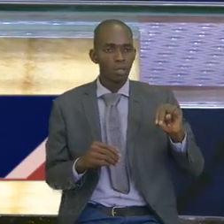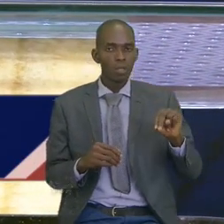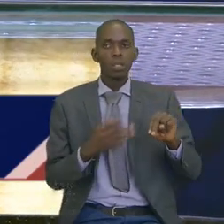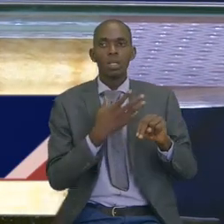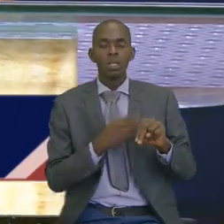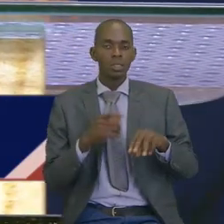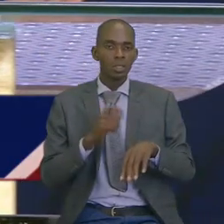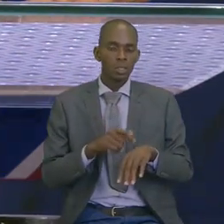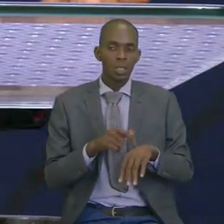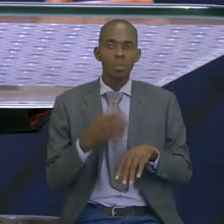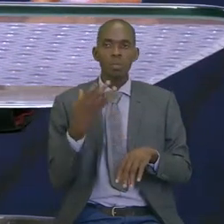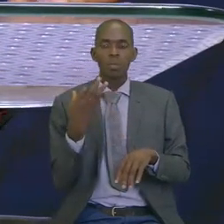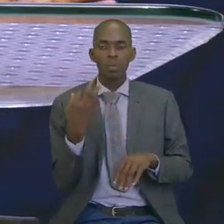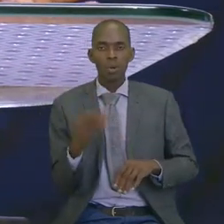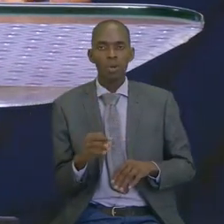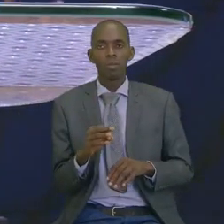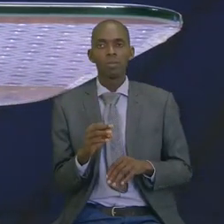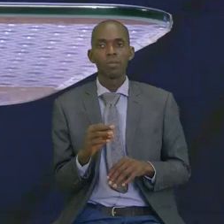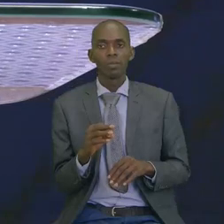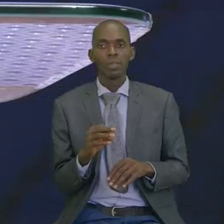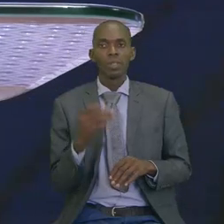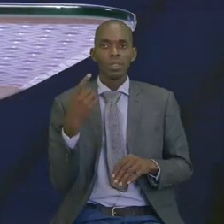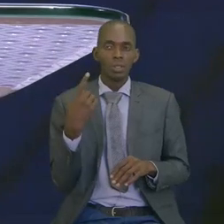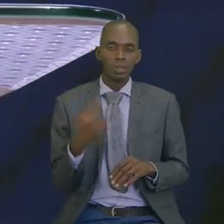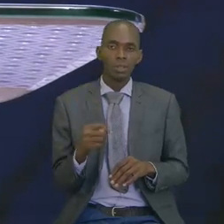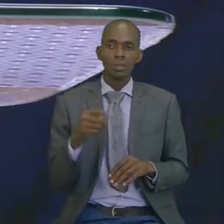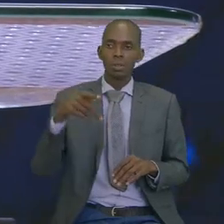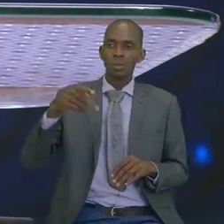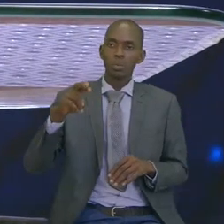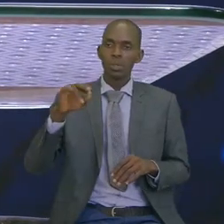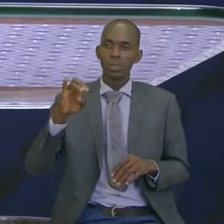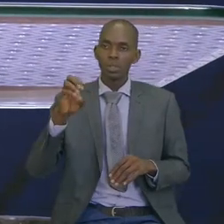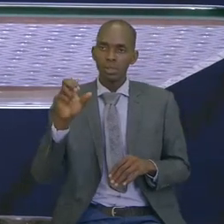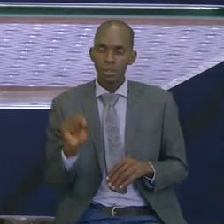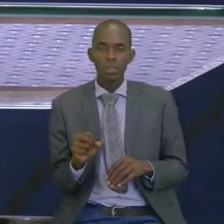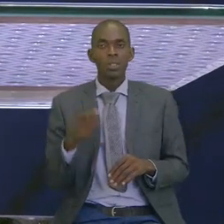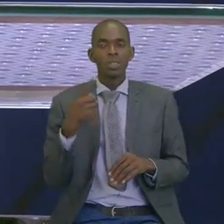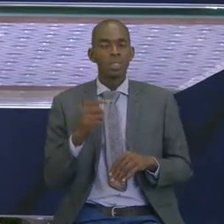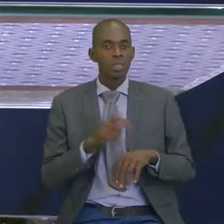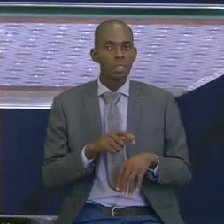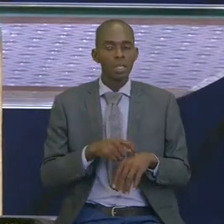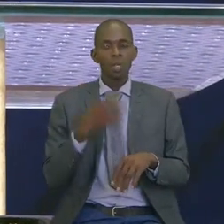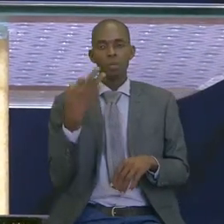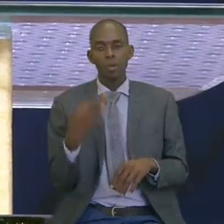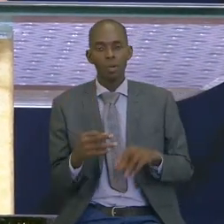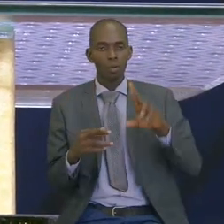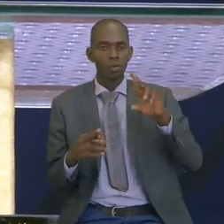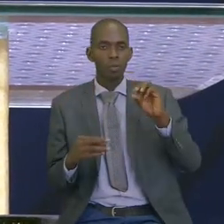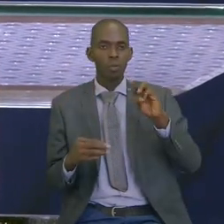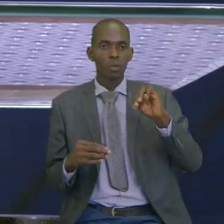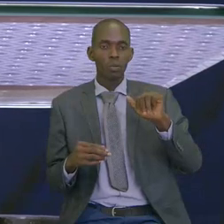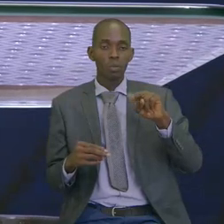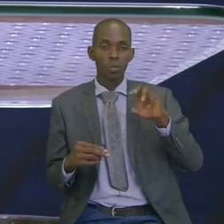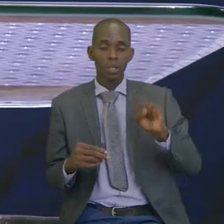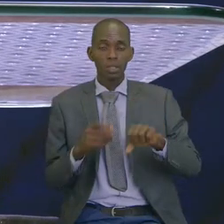Babylonian Empire, then the time of the Grecian Empire, then to the time of the Roman Empire. And you know, it has not even